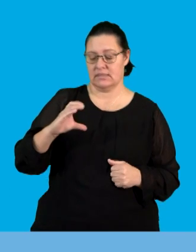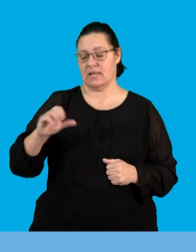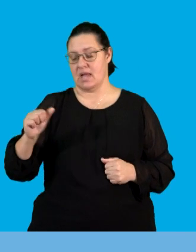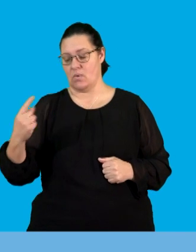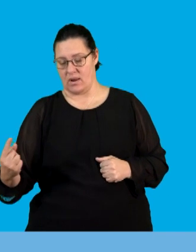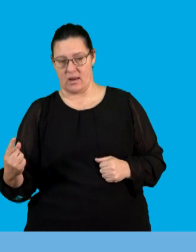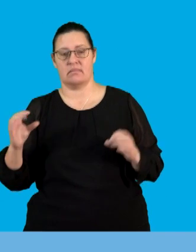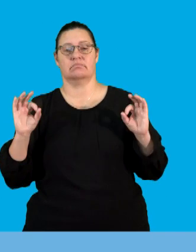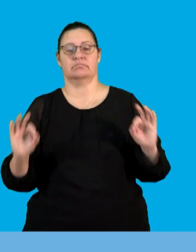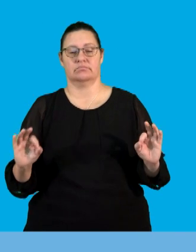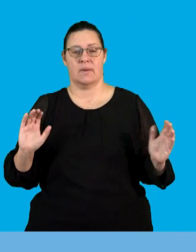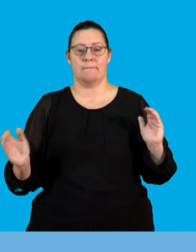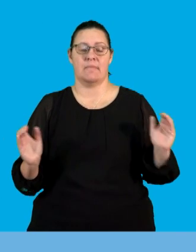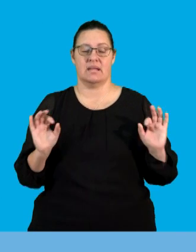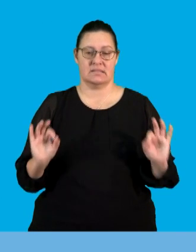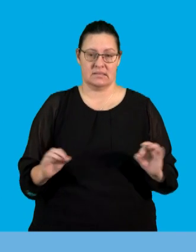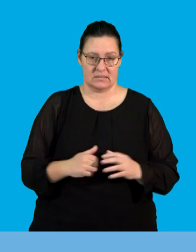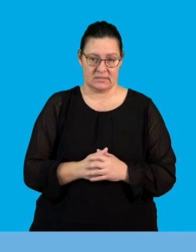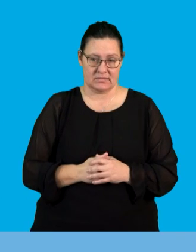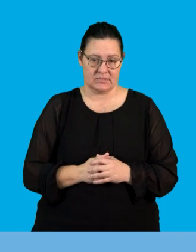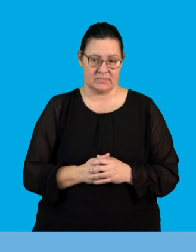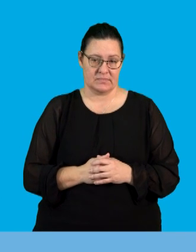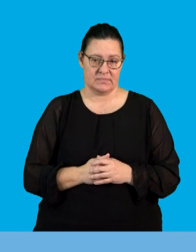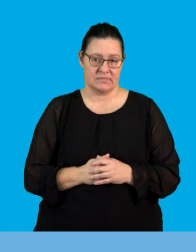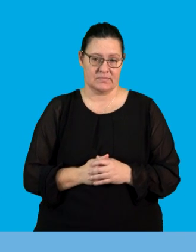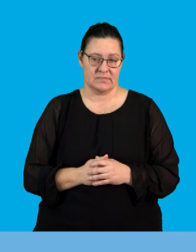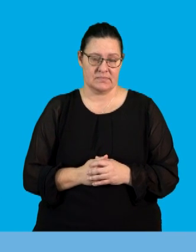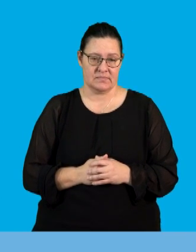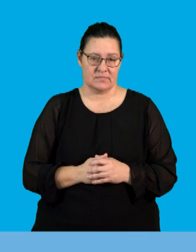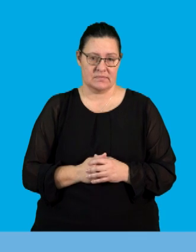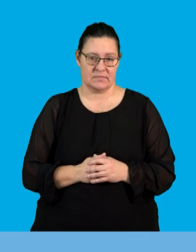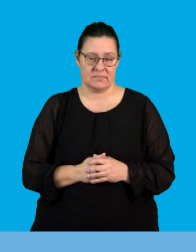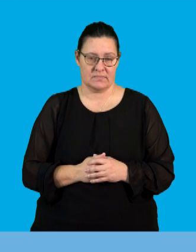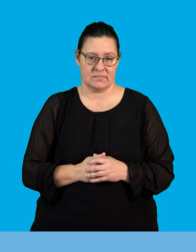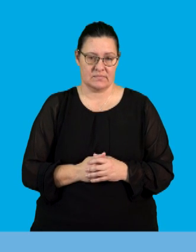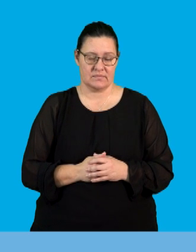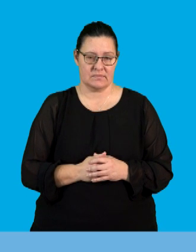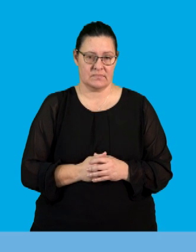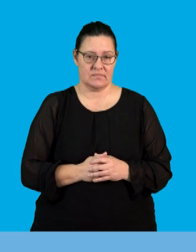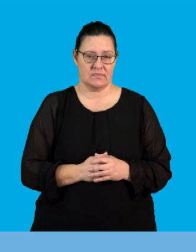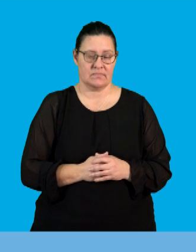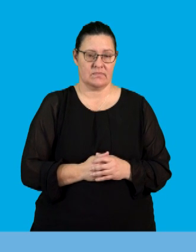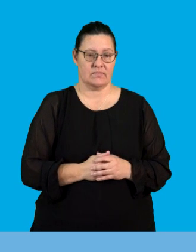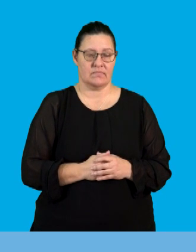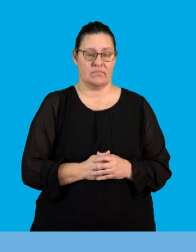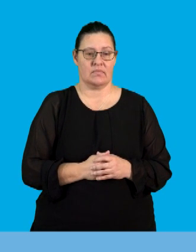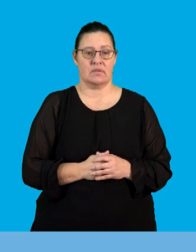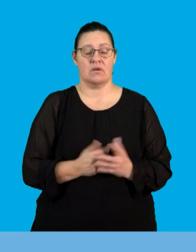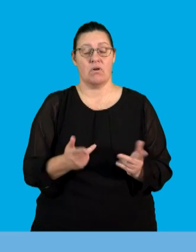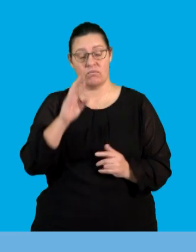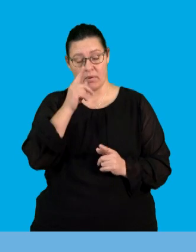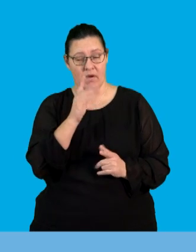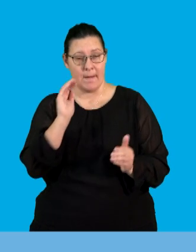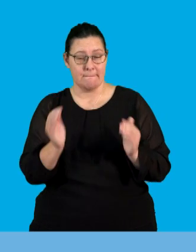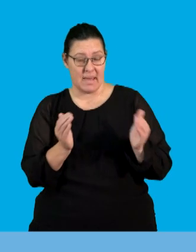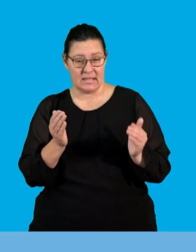1 calcium atom. So therefore, this equation is going to be balanced by just inserting the 2 there. Remember that